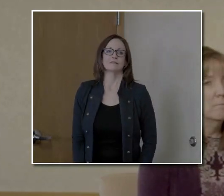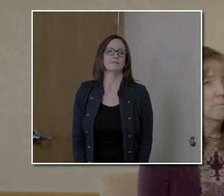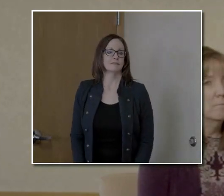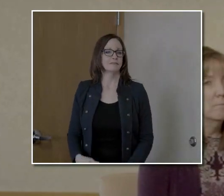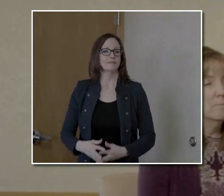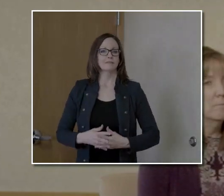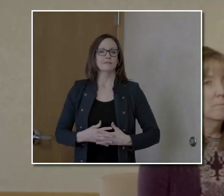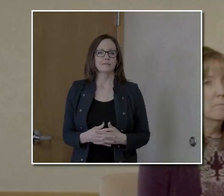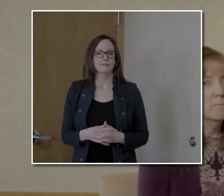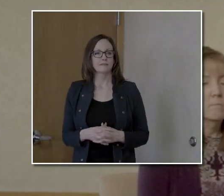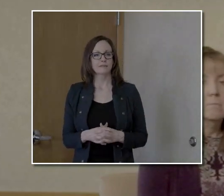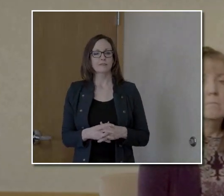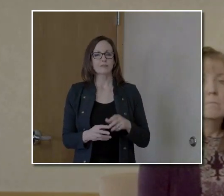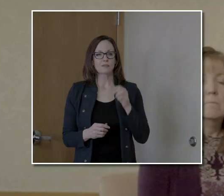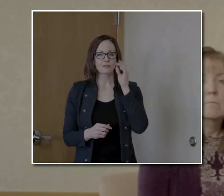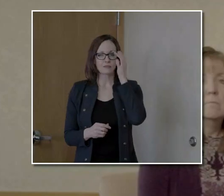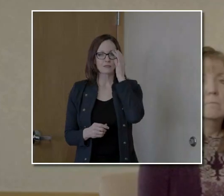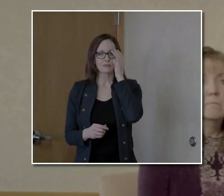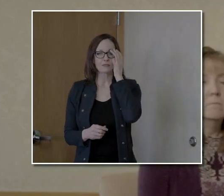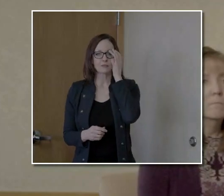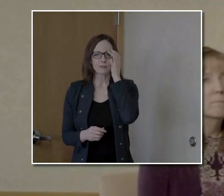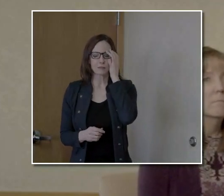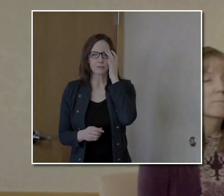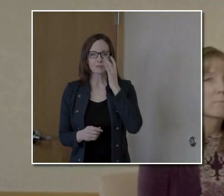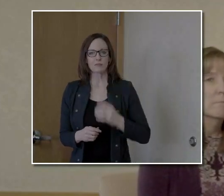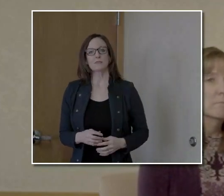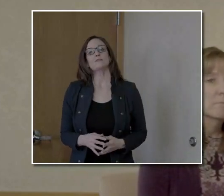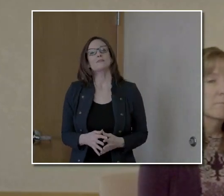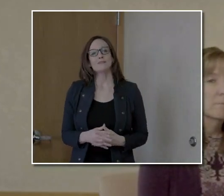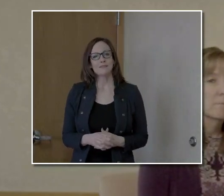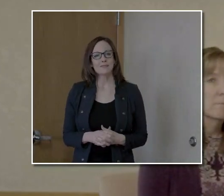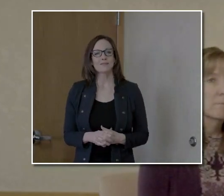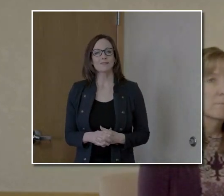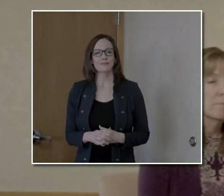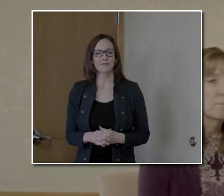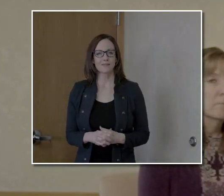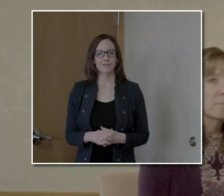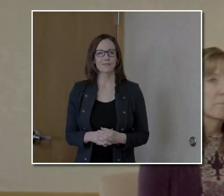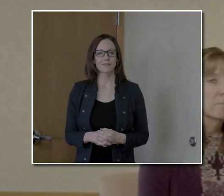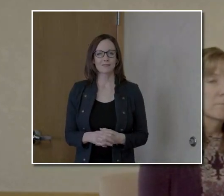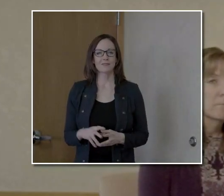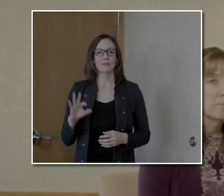Moving on, we will go to Casey Cronus with Fox 6 Milwaukee.